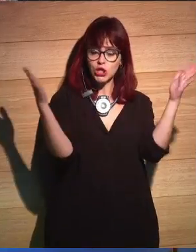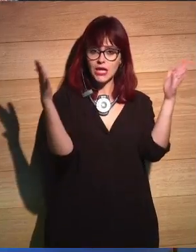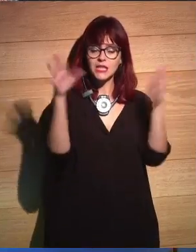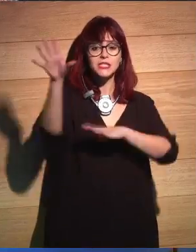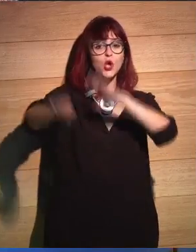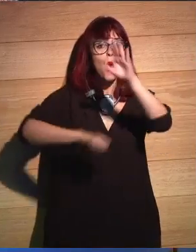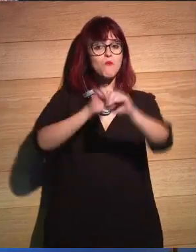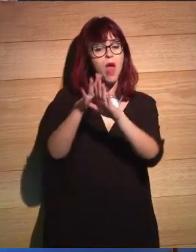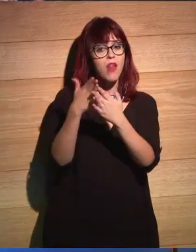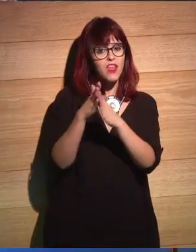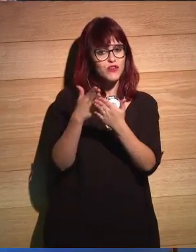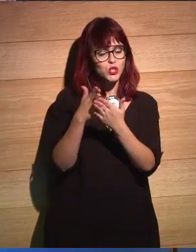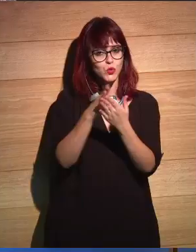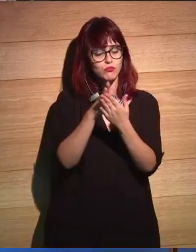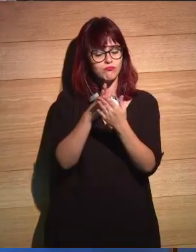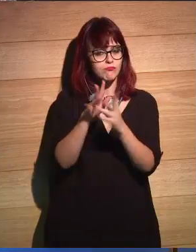bought in, and you are